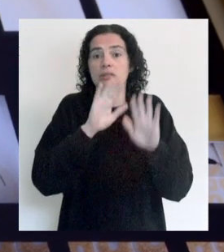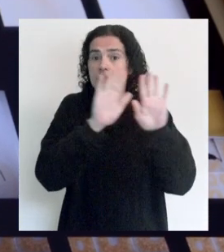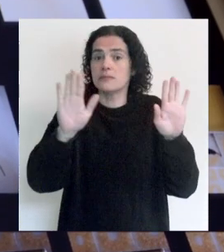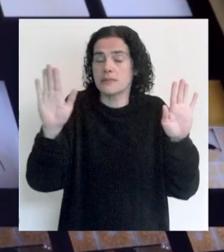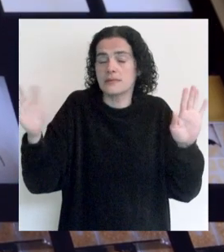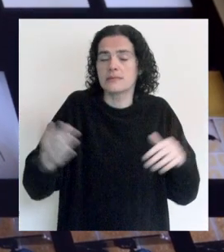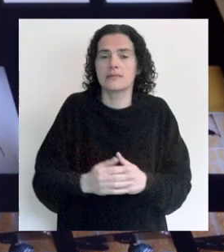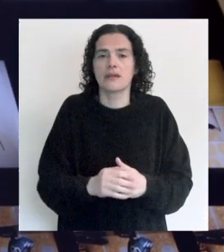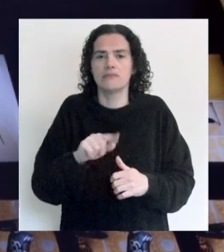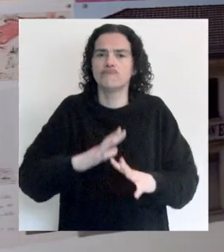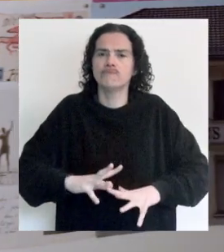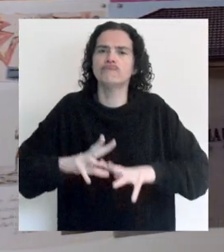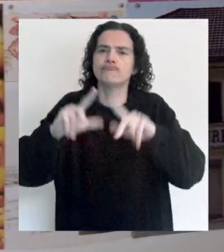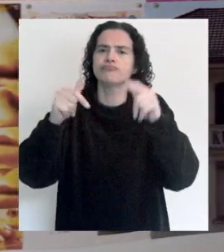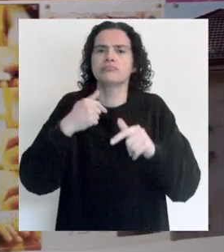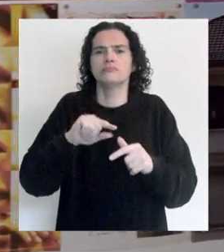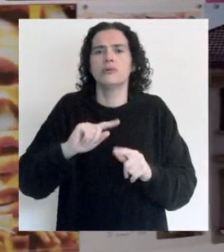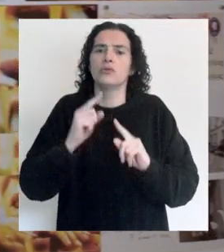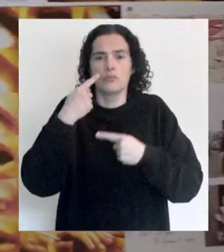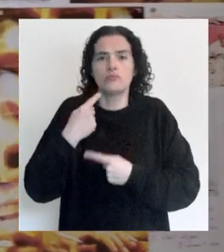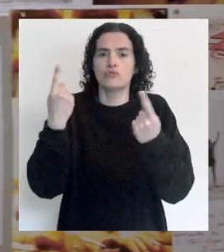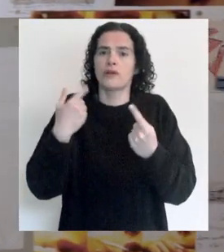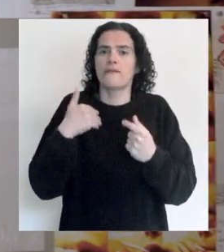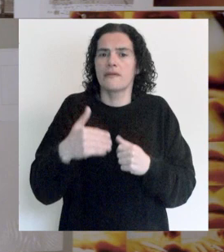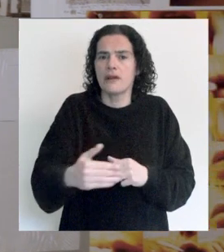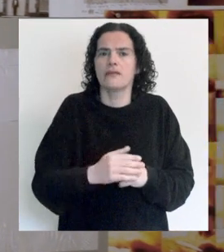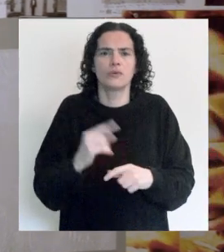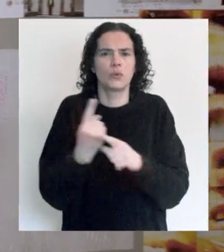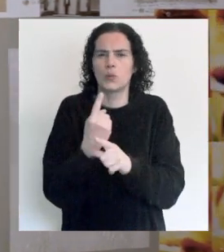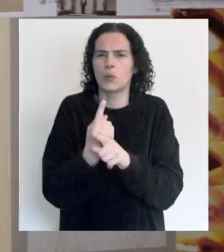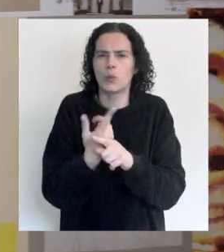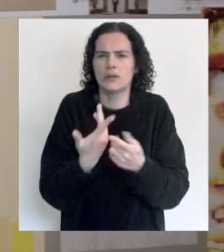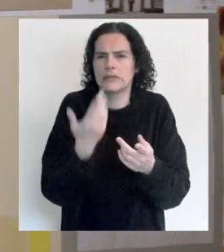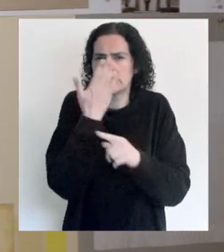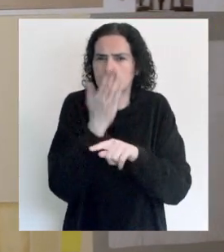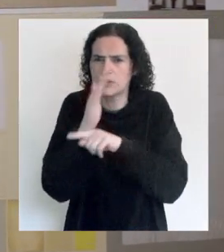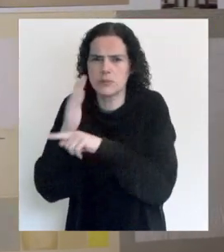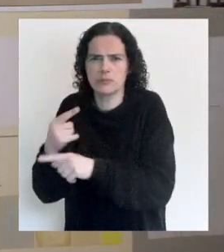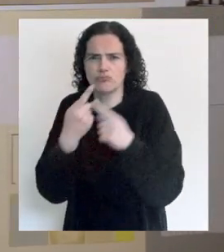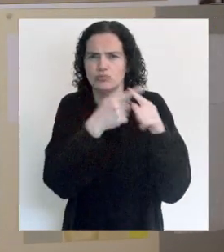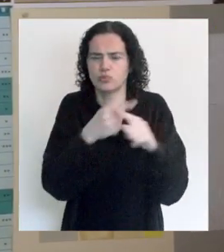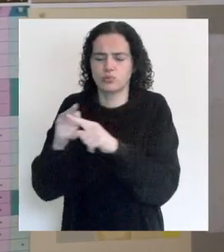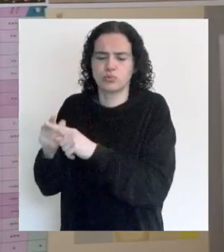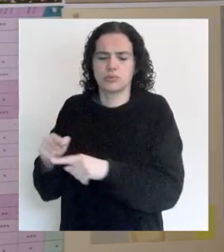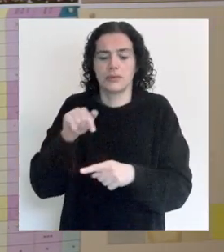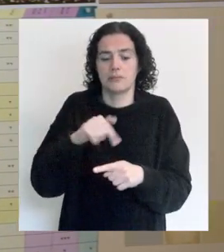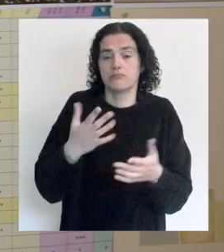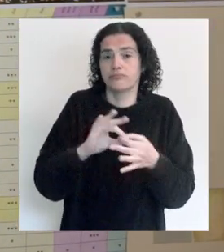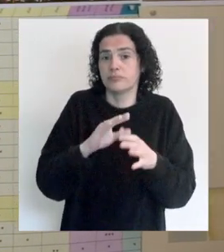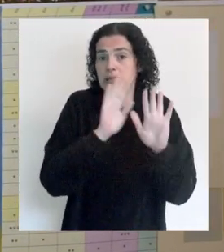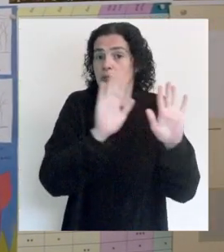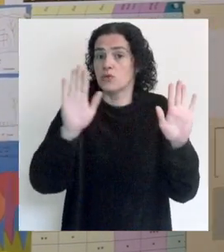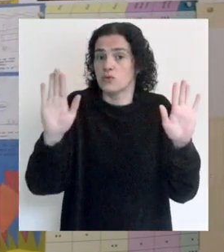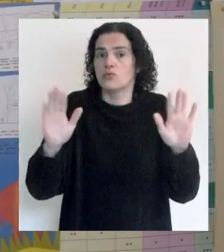the exhibitions developed, and we're going to show lots of different examples